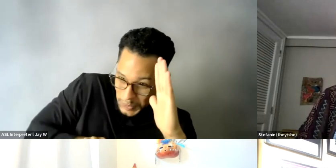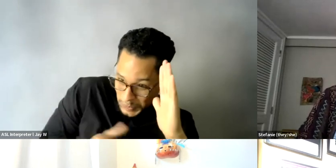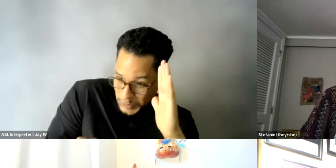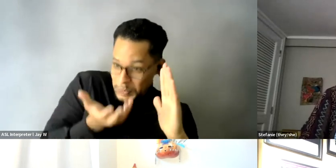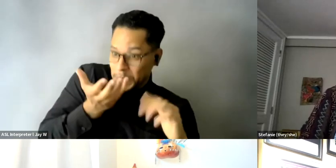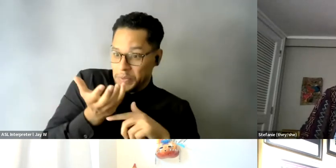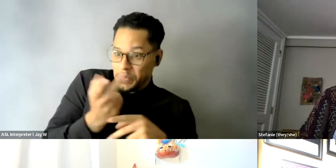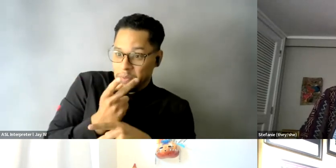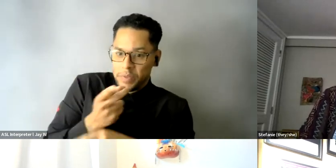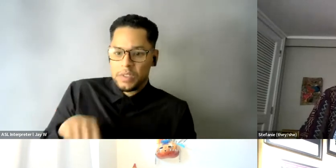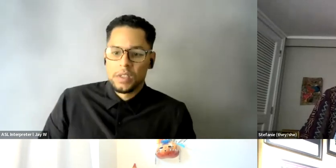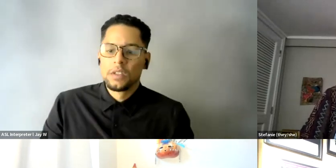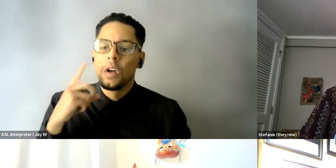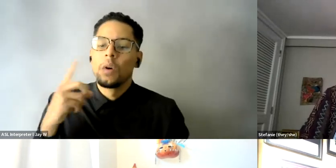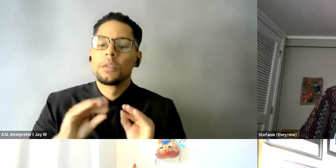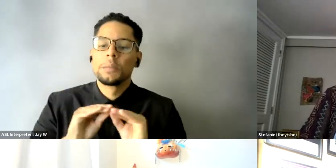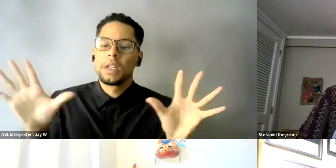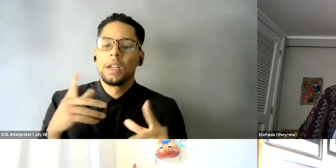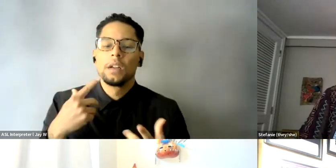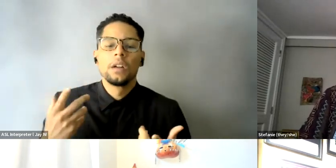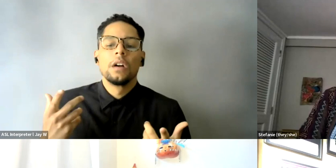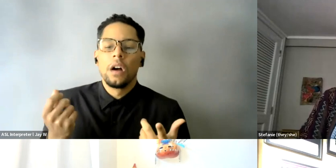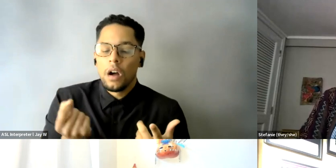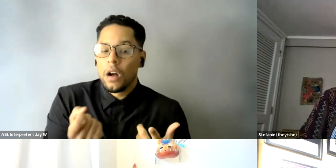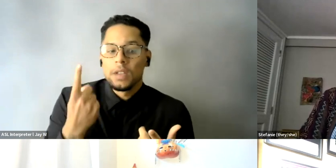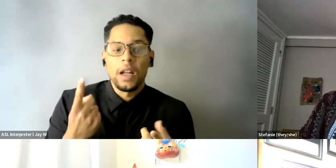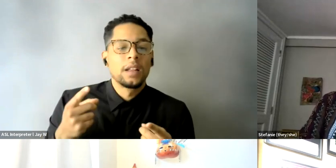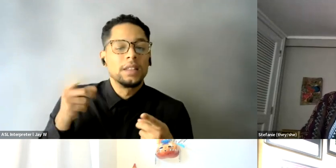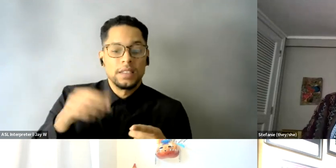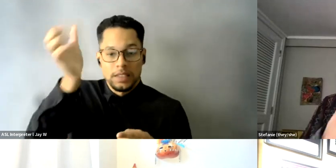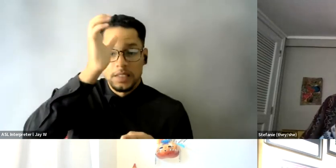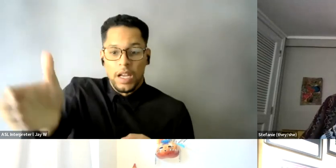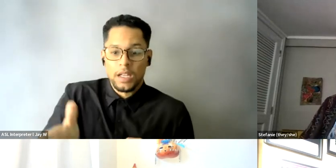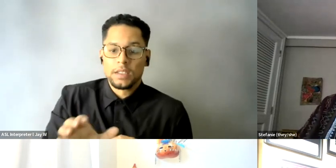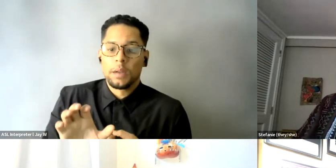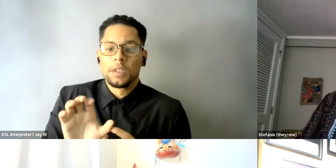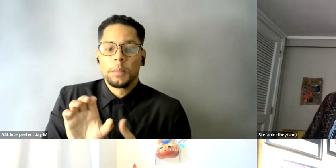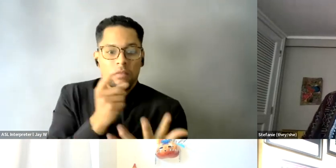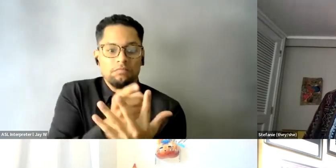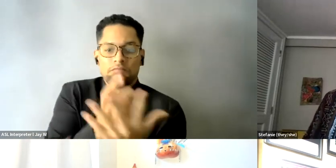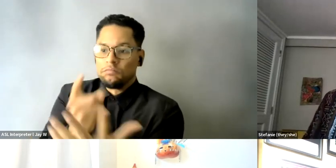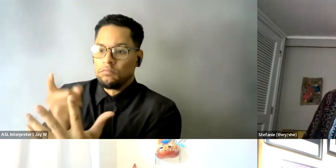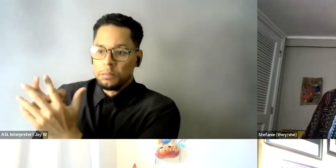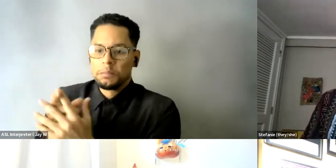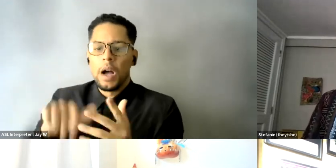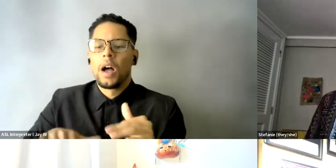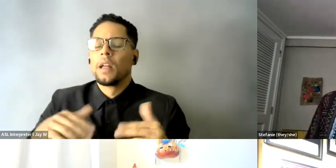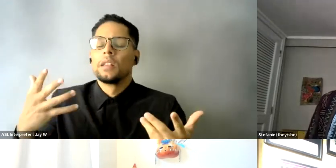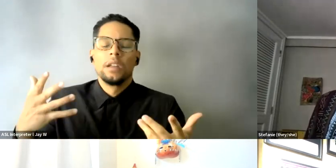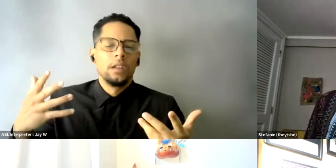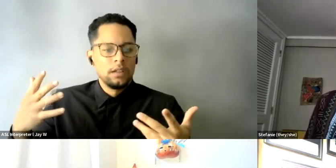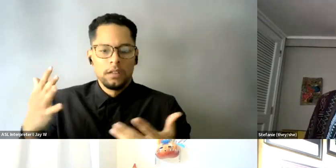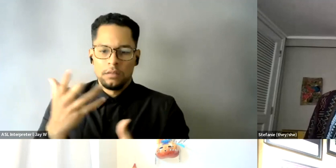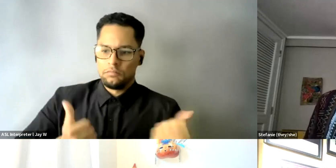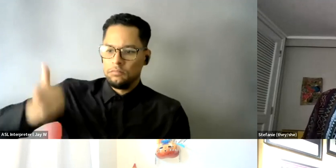clear that this is something reinforced by dominant society. So if I'm someone who's dealing with what I consider to be like a physical sickness, and I'm